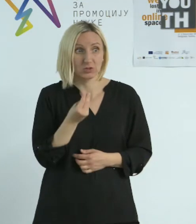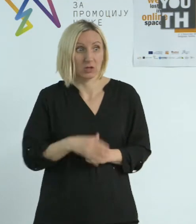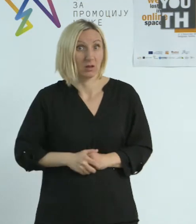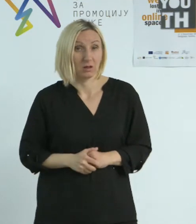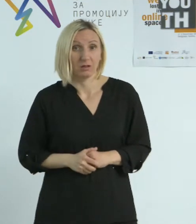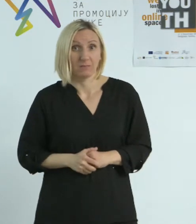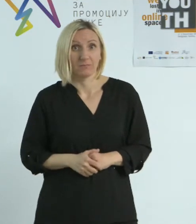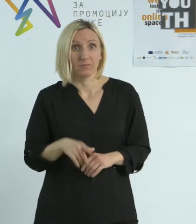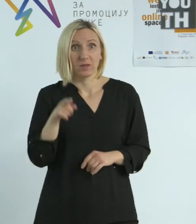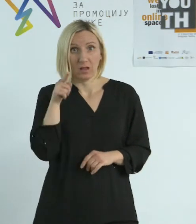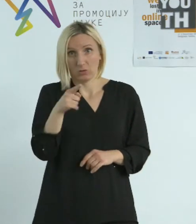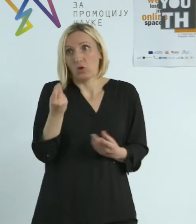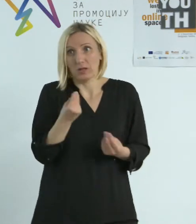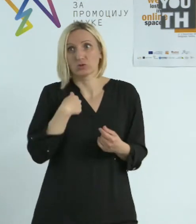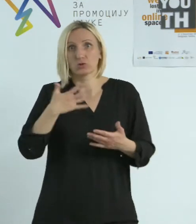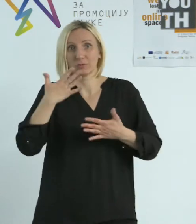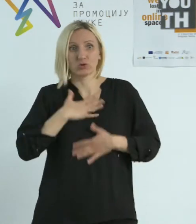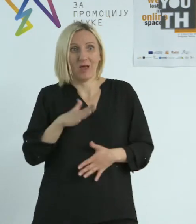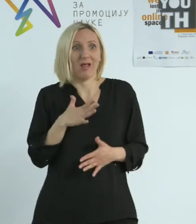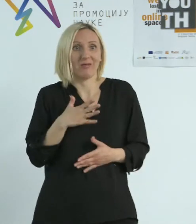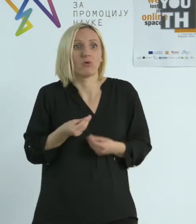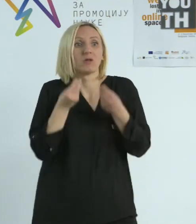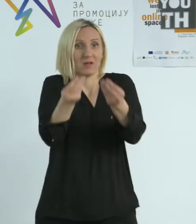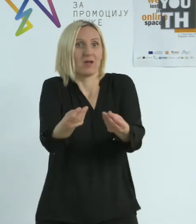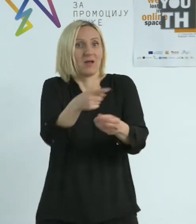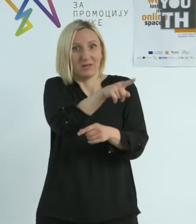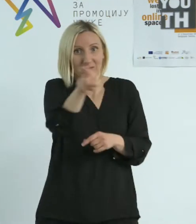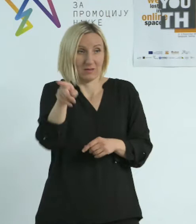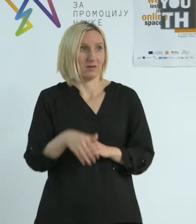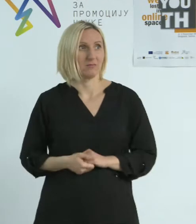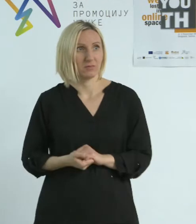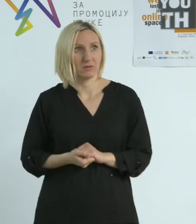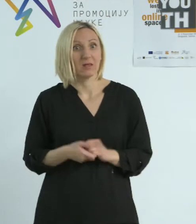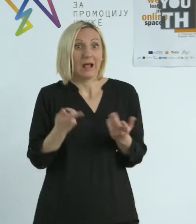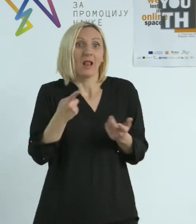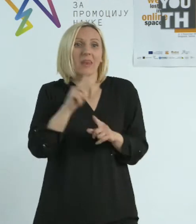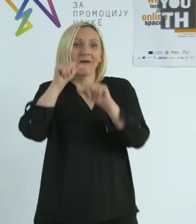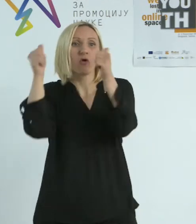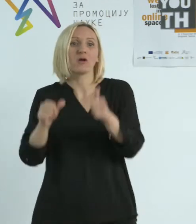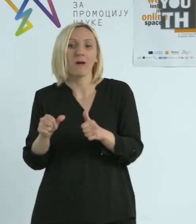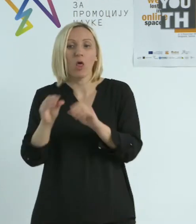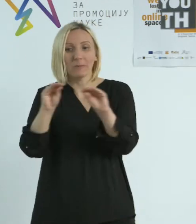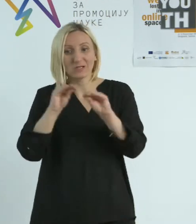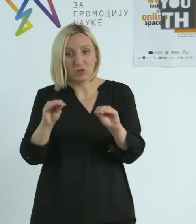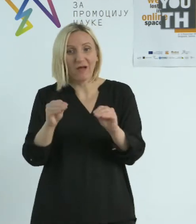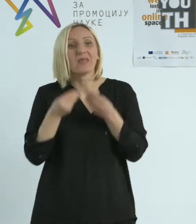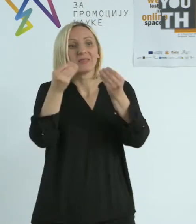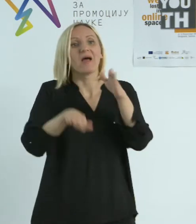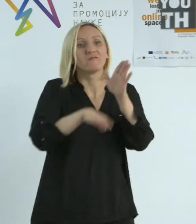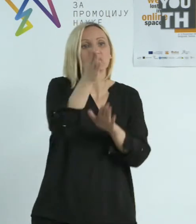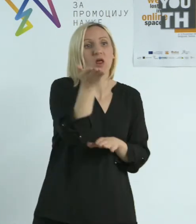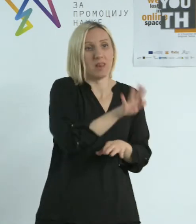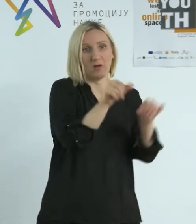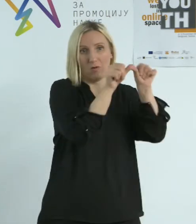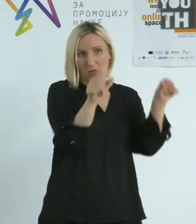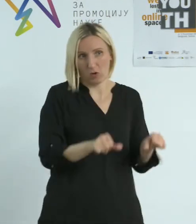trying to sell as, yes, non-formal education gives more than formal education from this perspective. So maybe